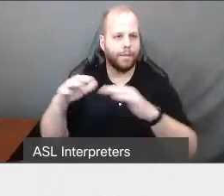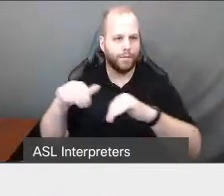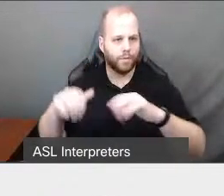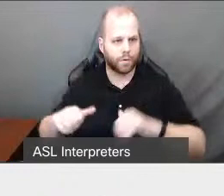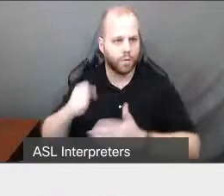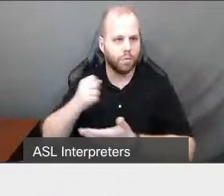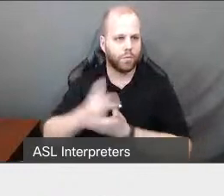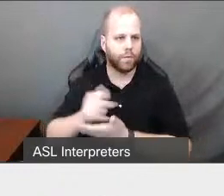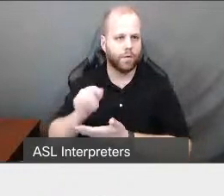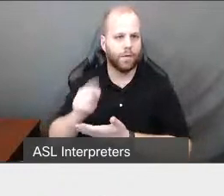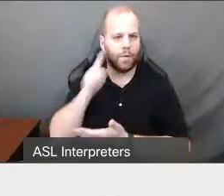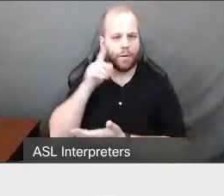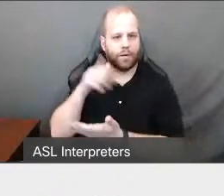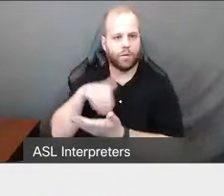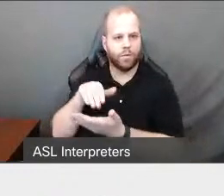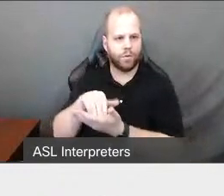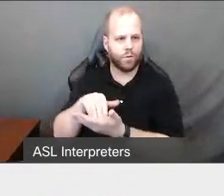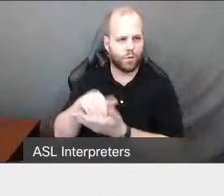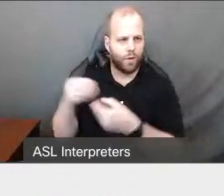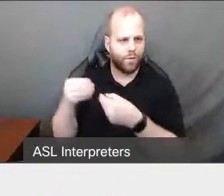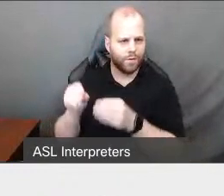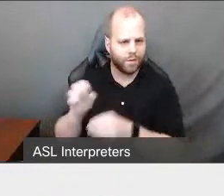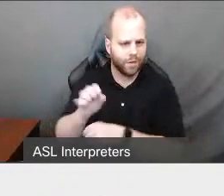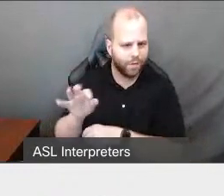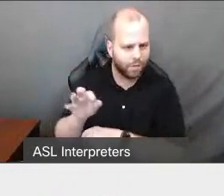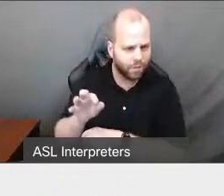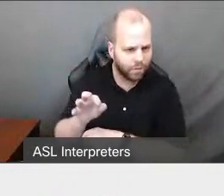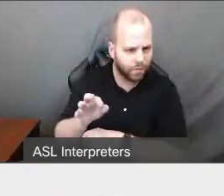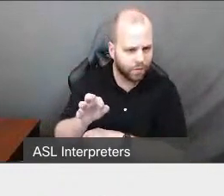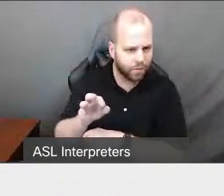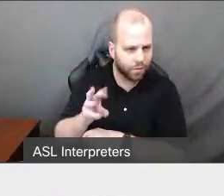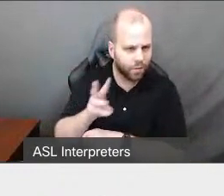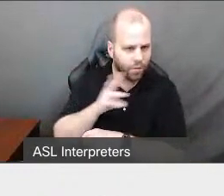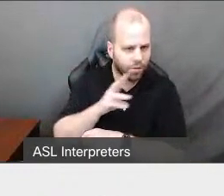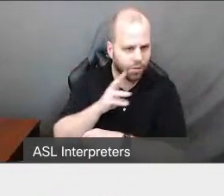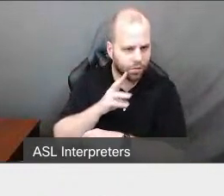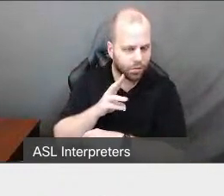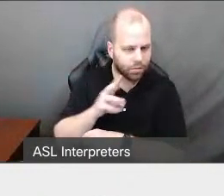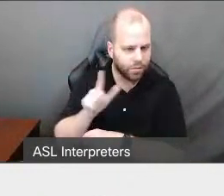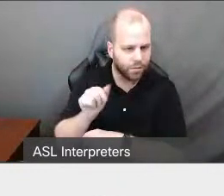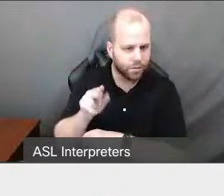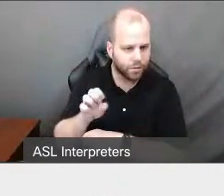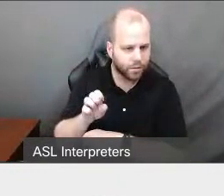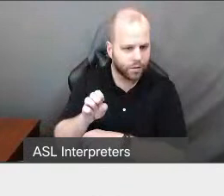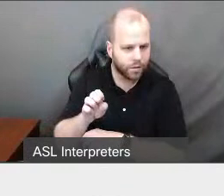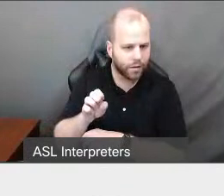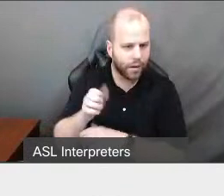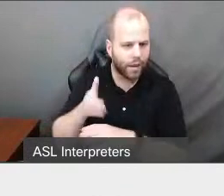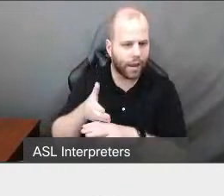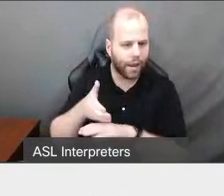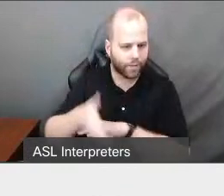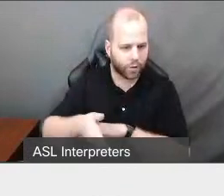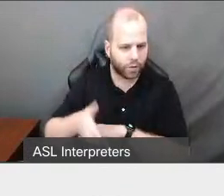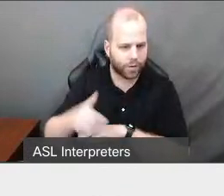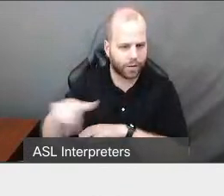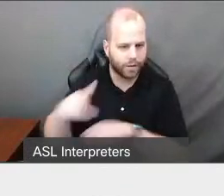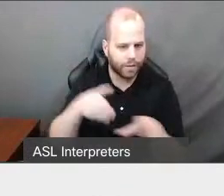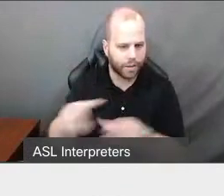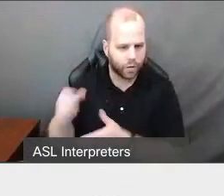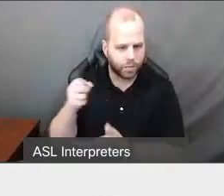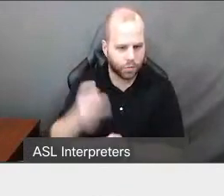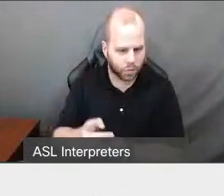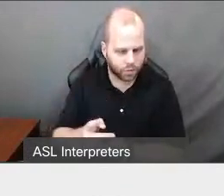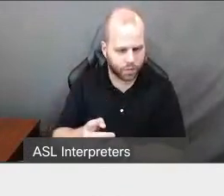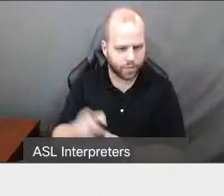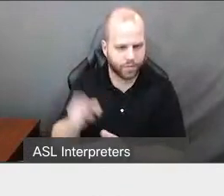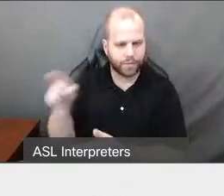the Central Arkansas Water Lake Winona Road water line easement following approval of submitted plans. The